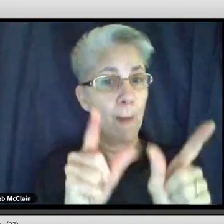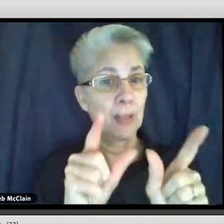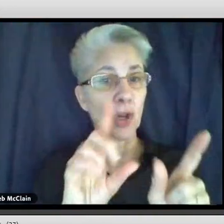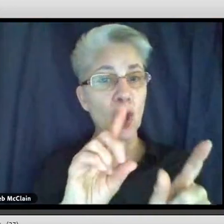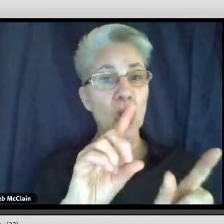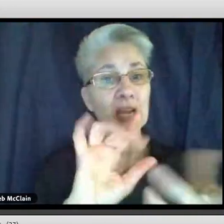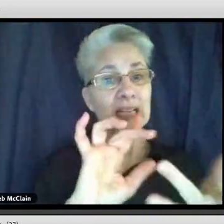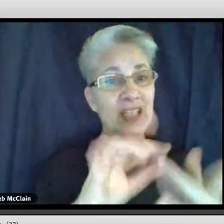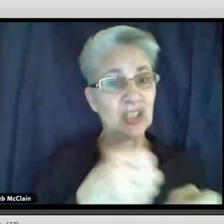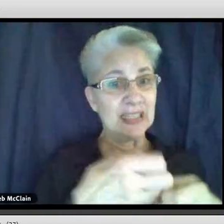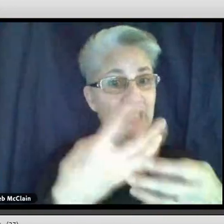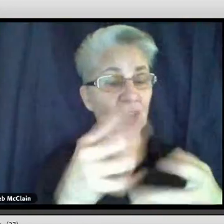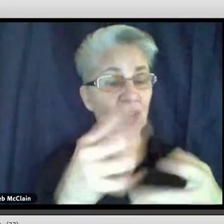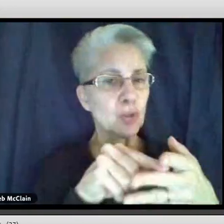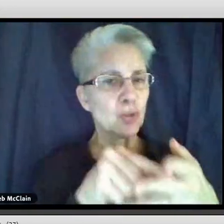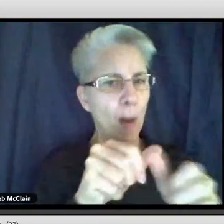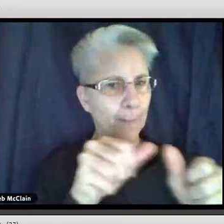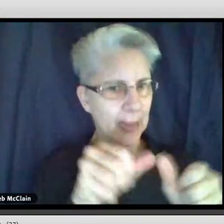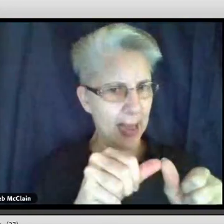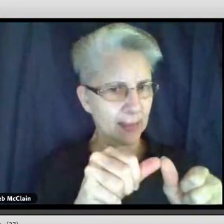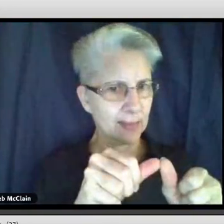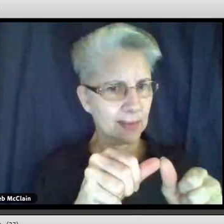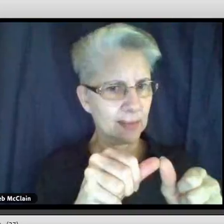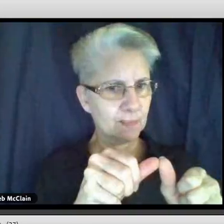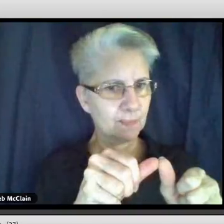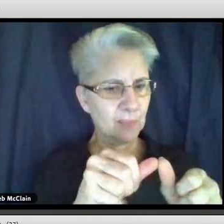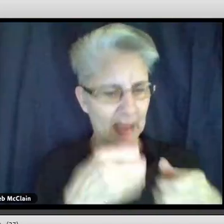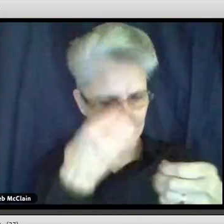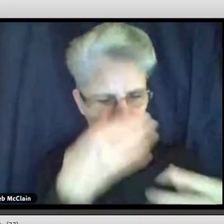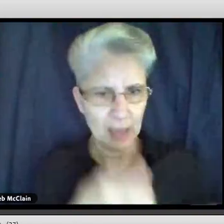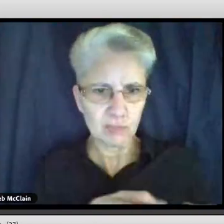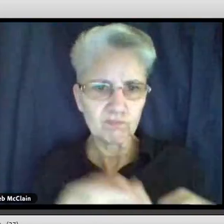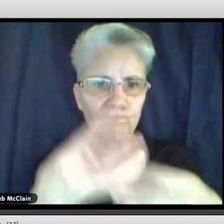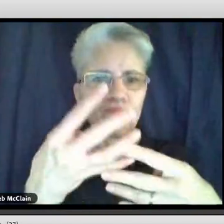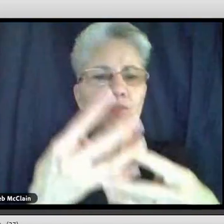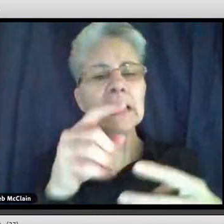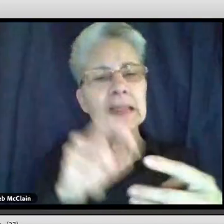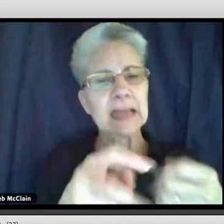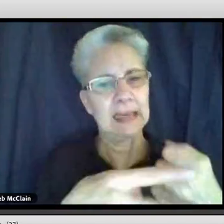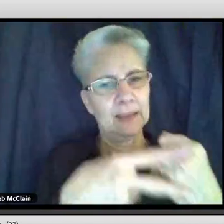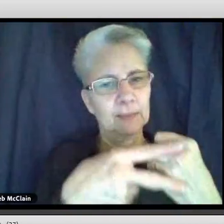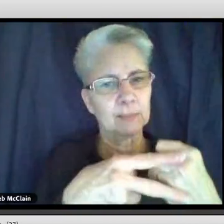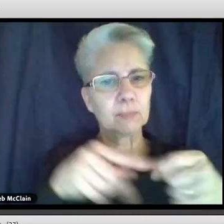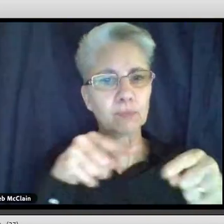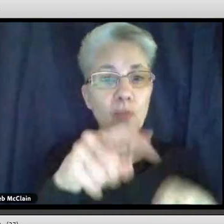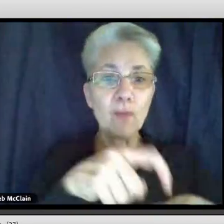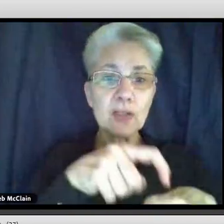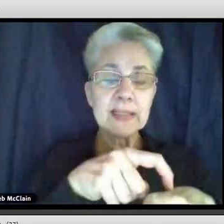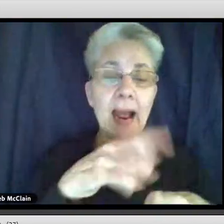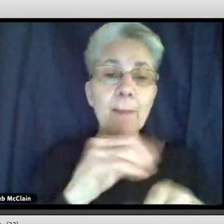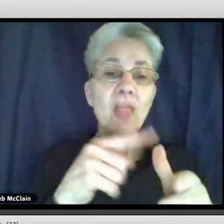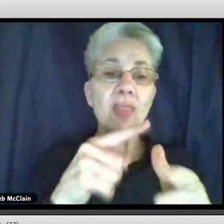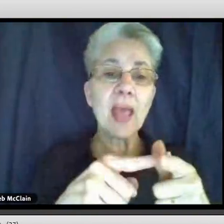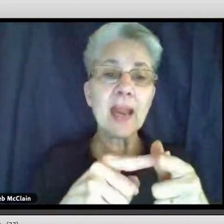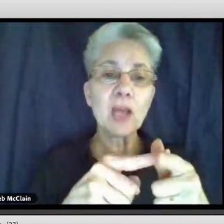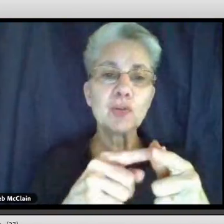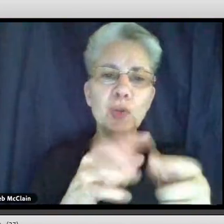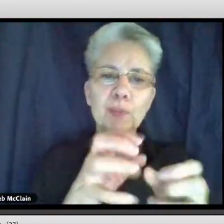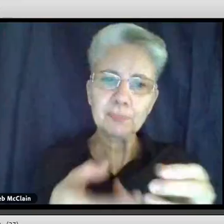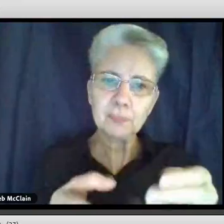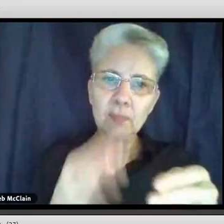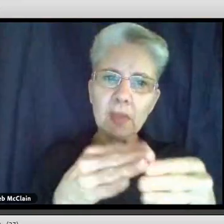often the starting place, which leads to a need for digital preservation over time. And then as you build up your